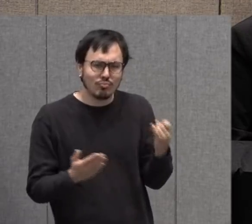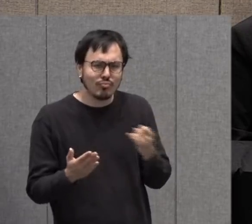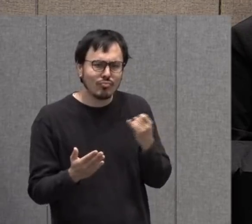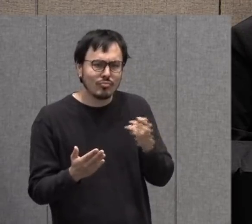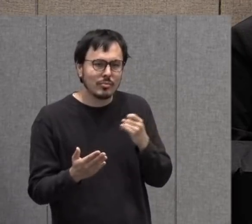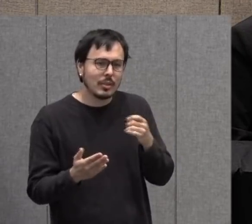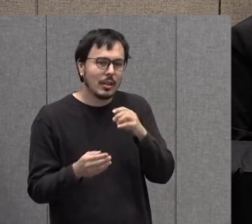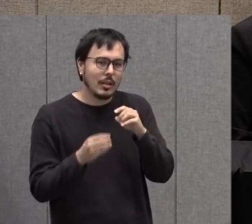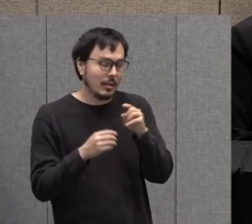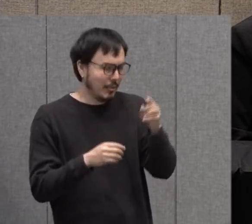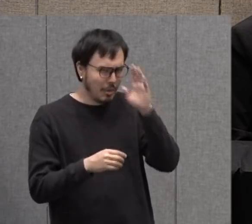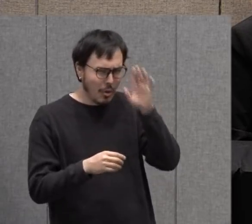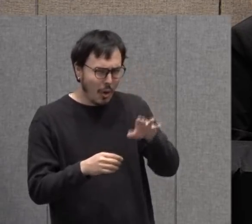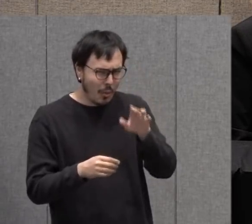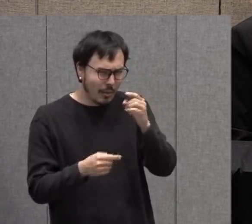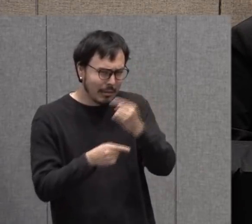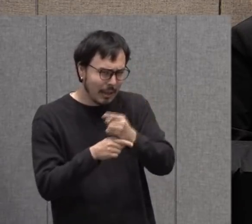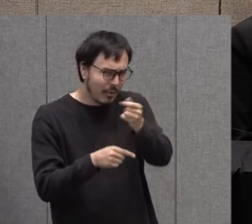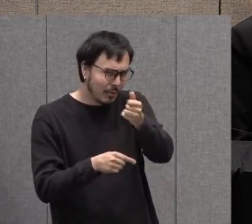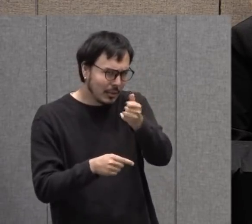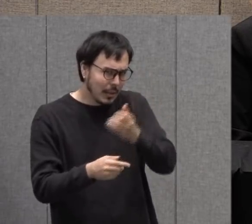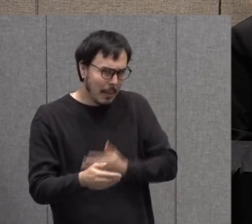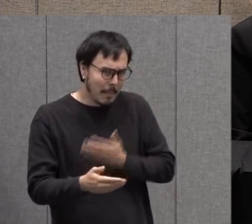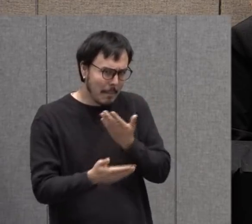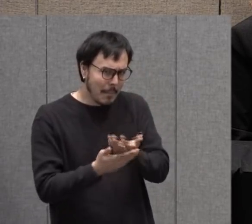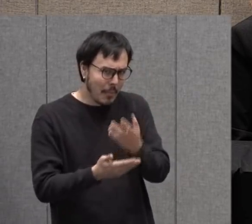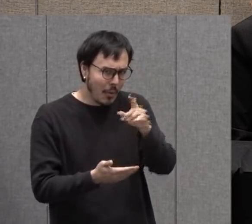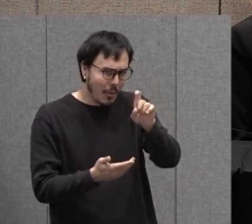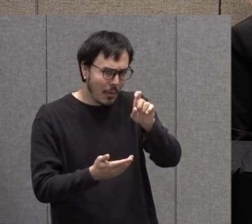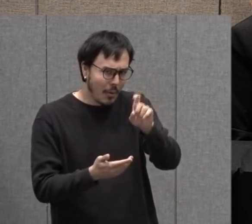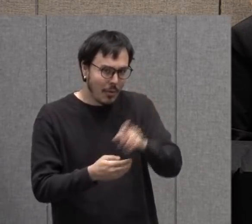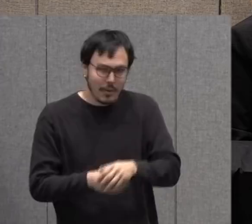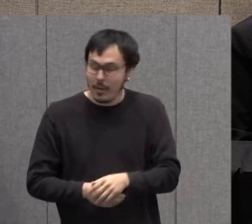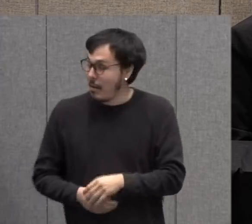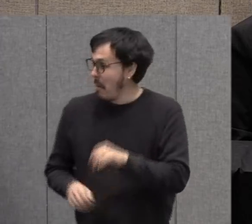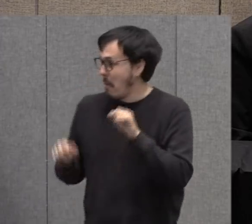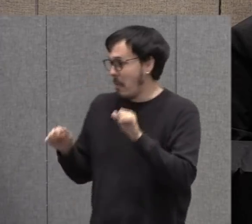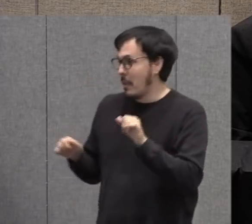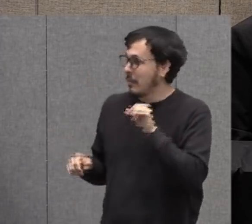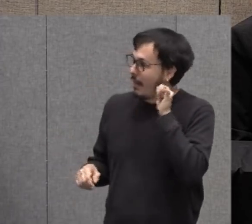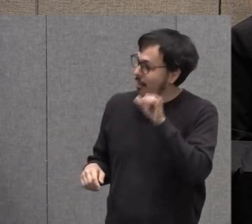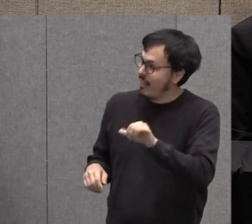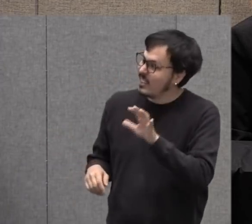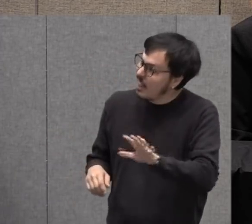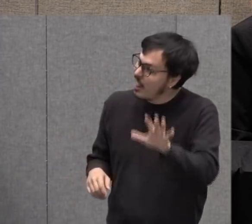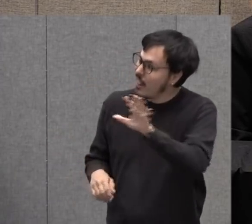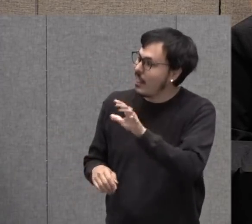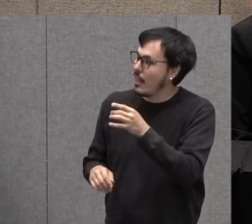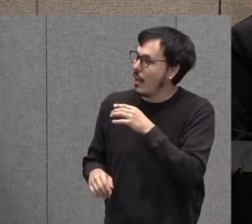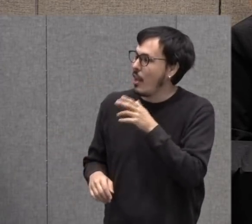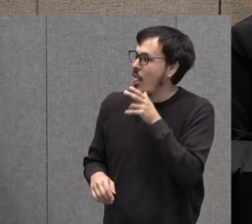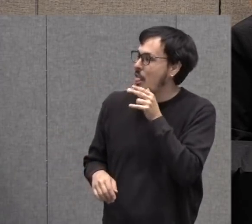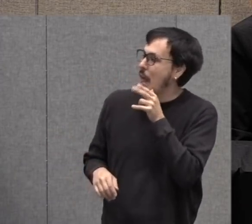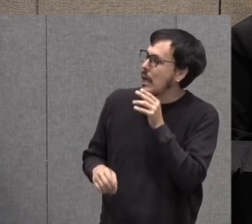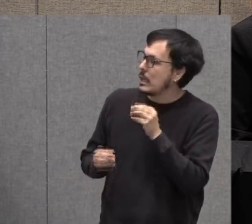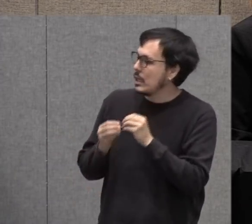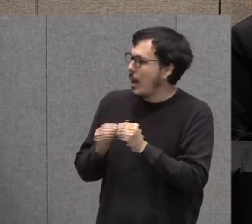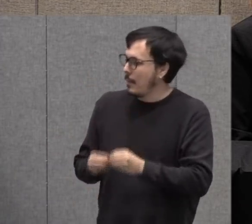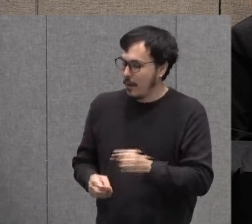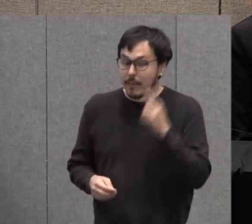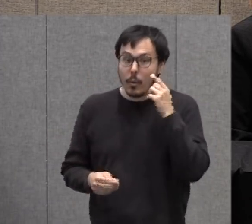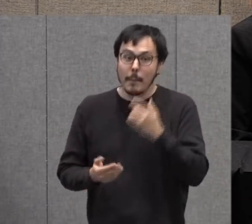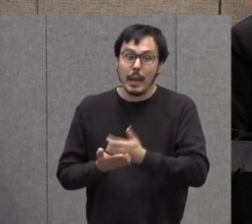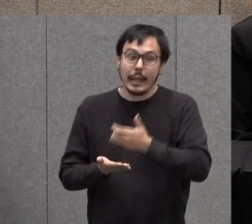on? That might be your lucky number. 13. So on my container, I've written the